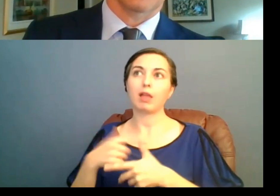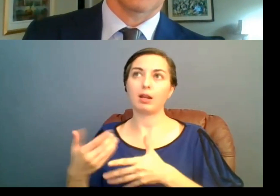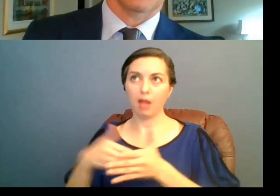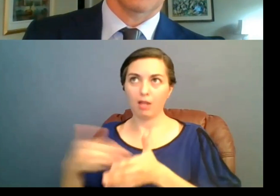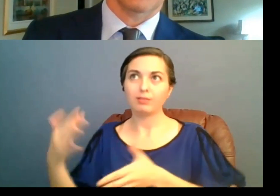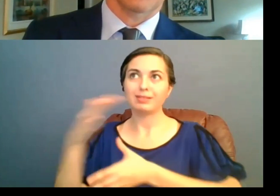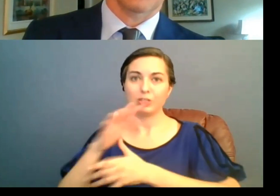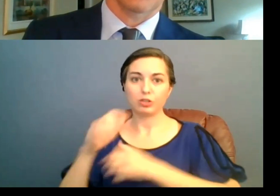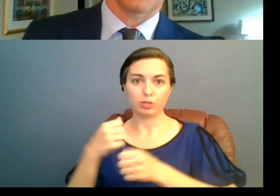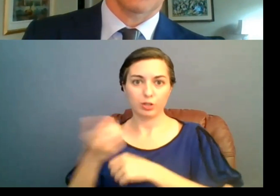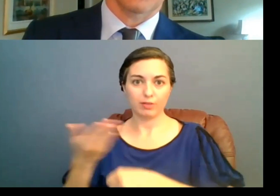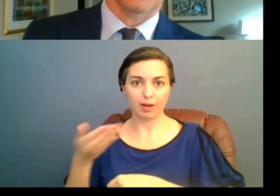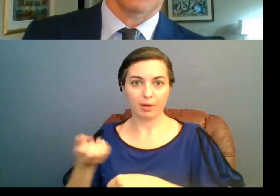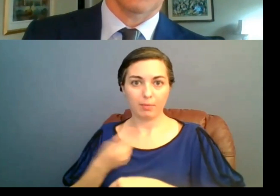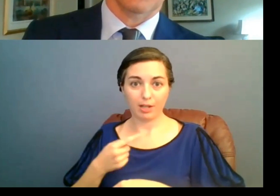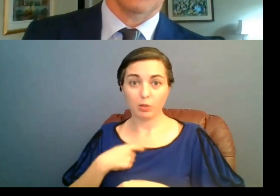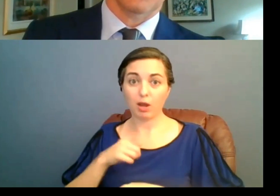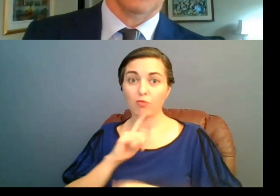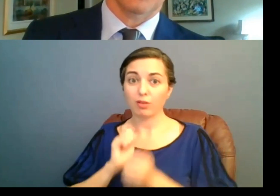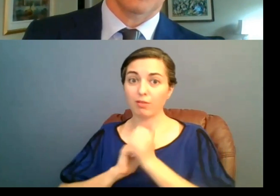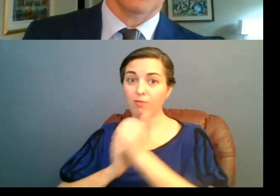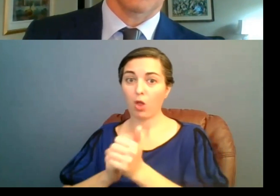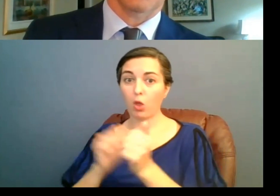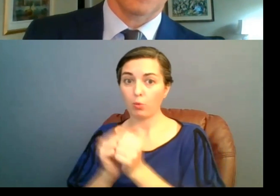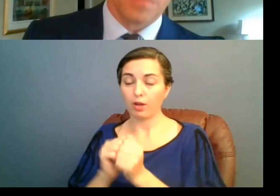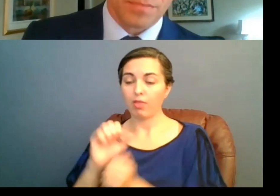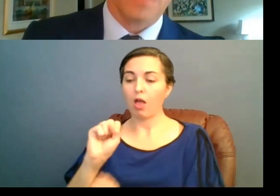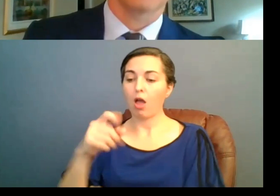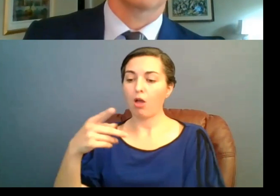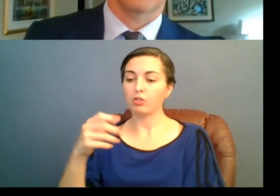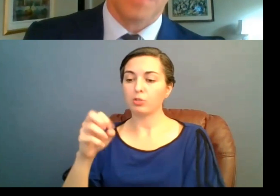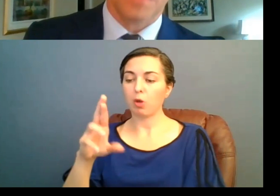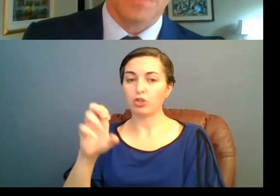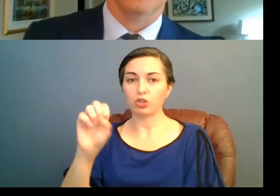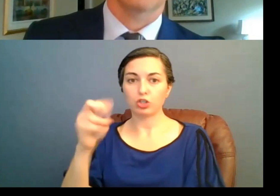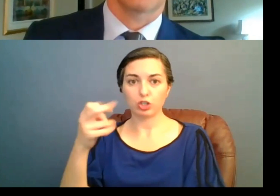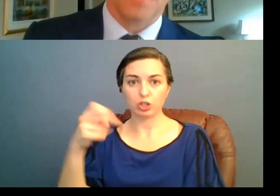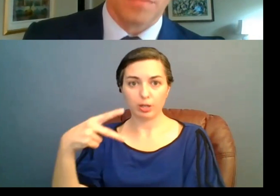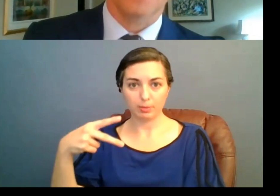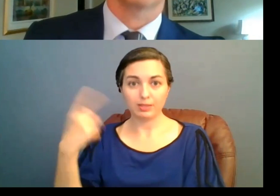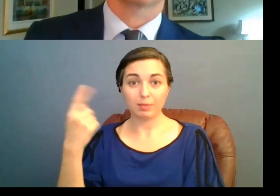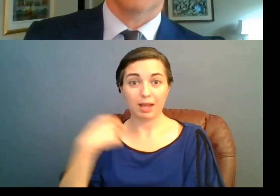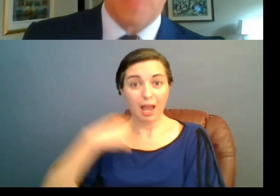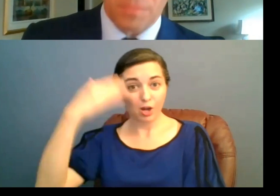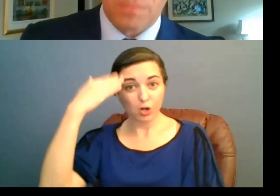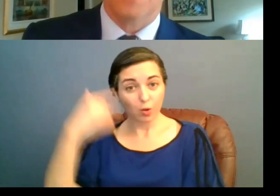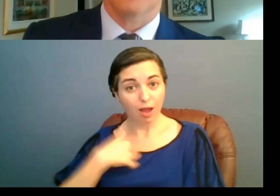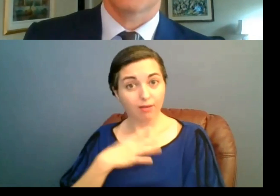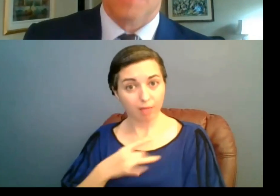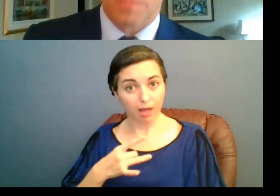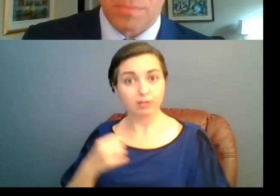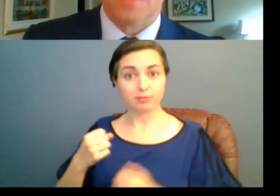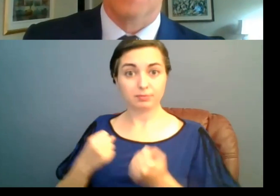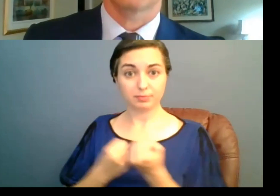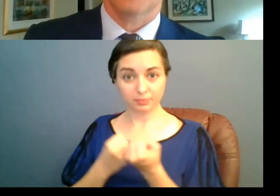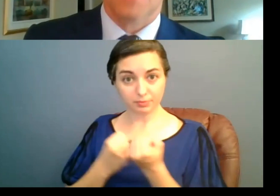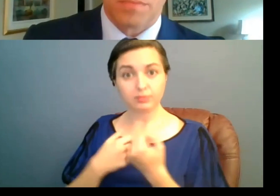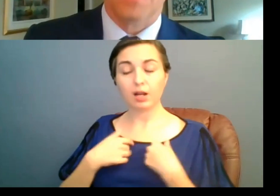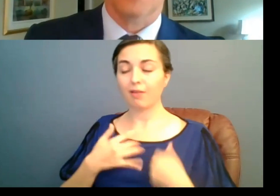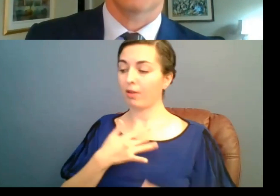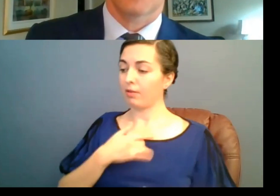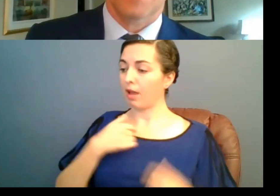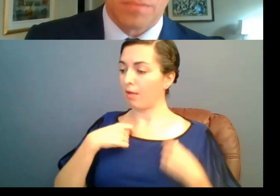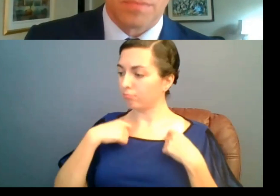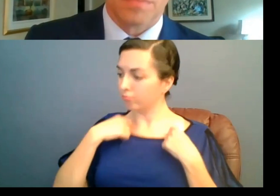I really, really stuck with sponsorships because it was something that I knew that I really liked and something that I felt that I was pretty good